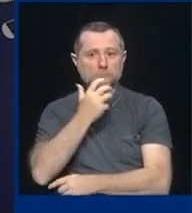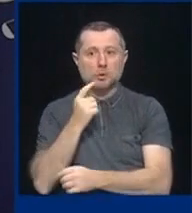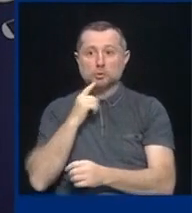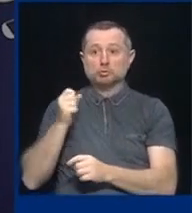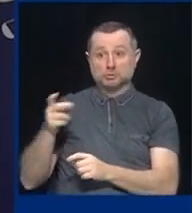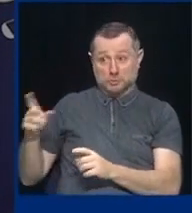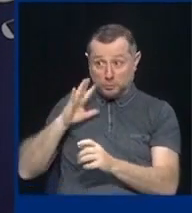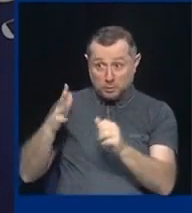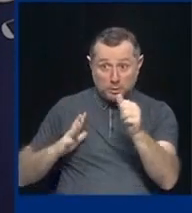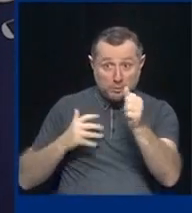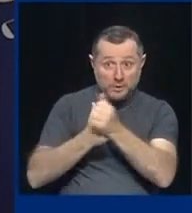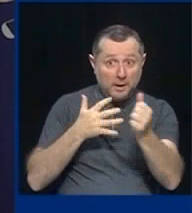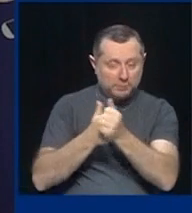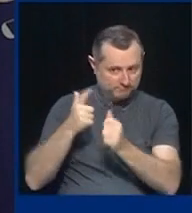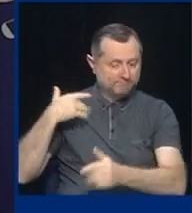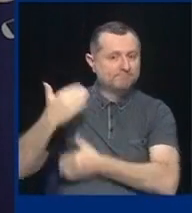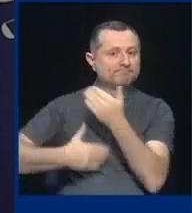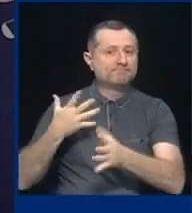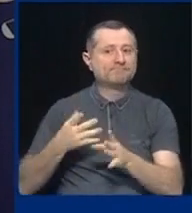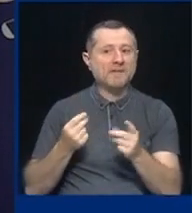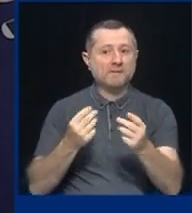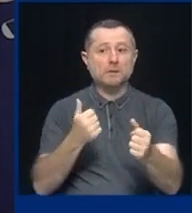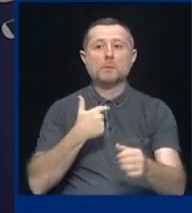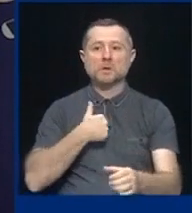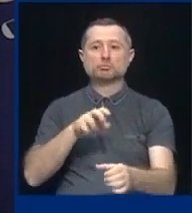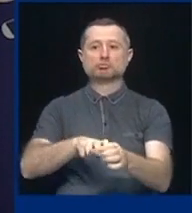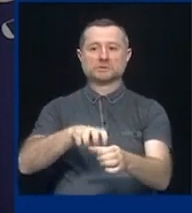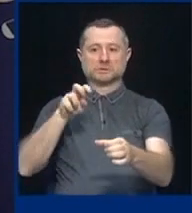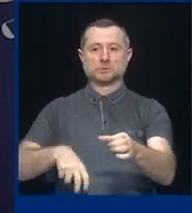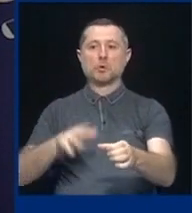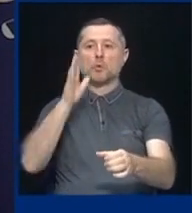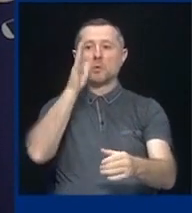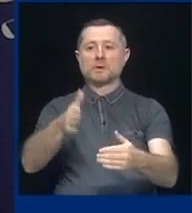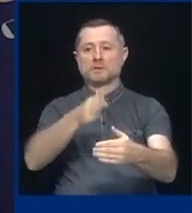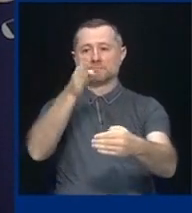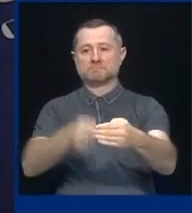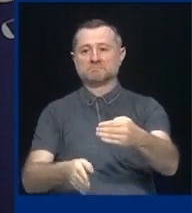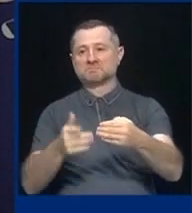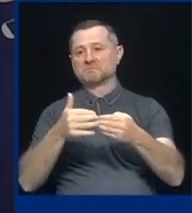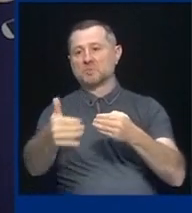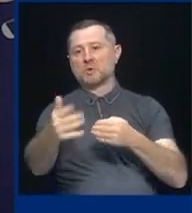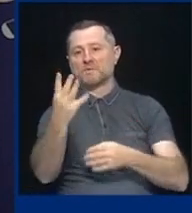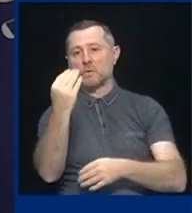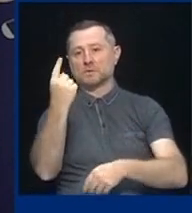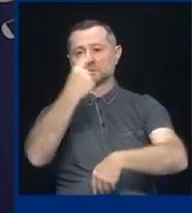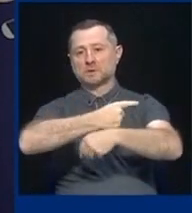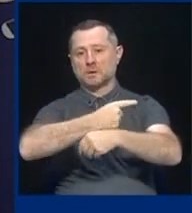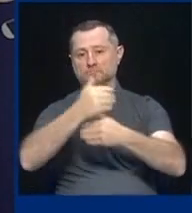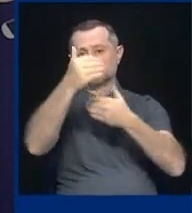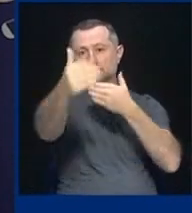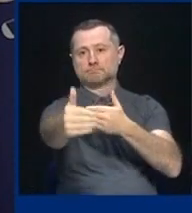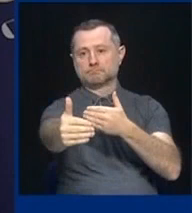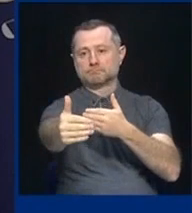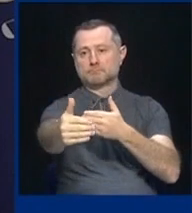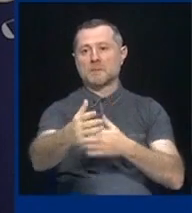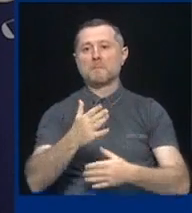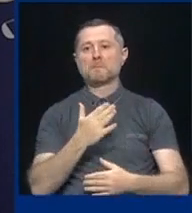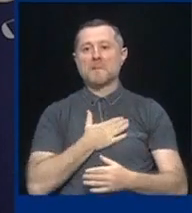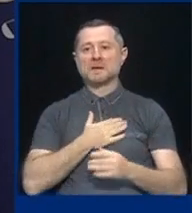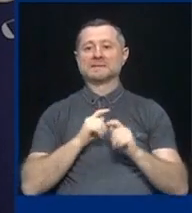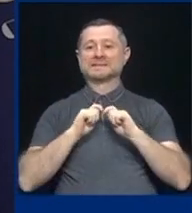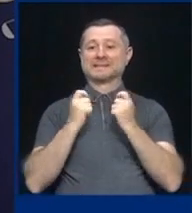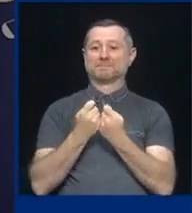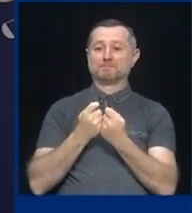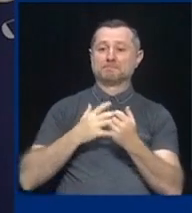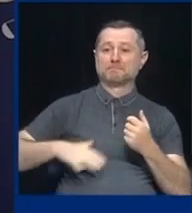my resignation will be effective in 14 days. To my team, Melissa DeRosa, Robert Mojica, Beth